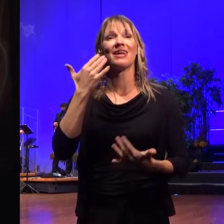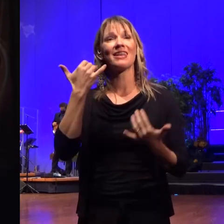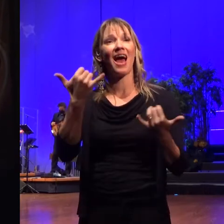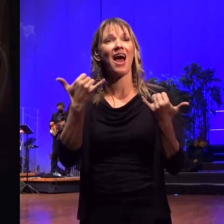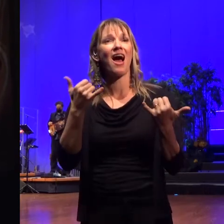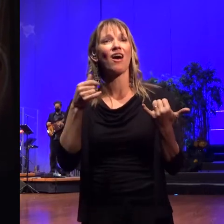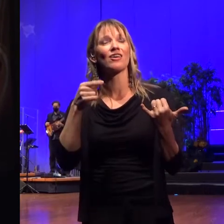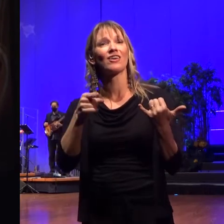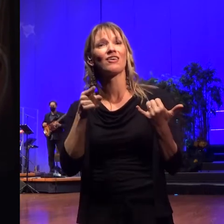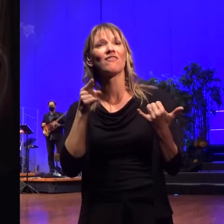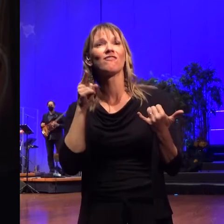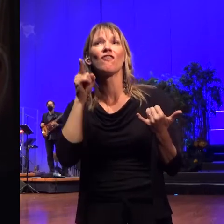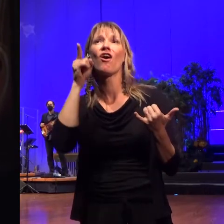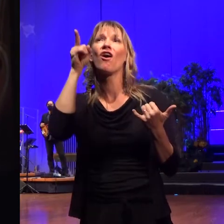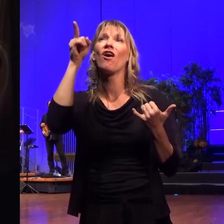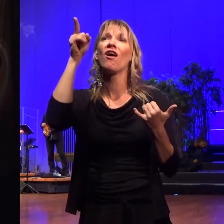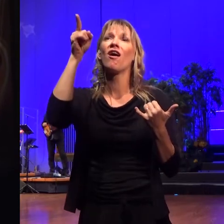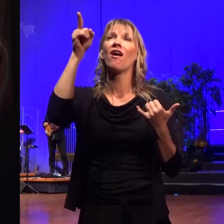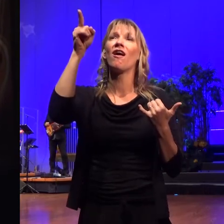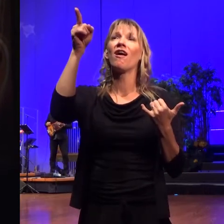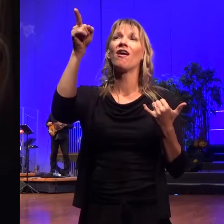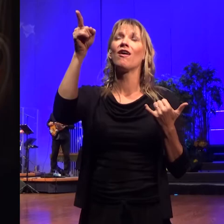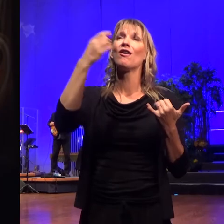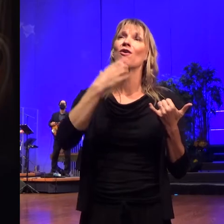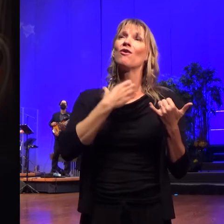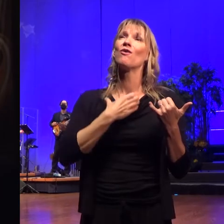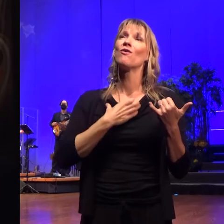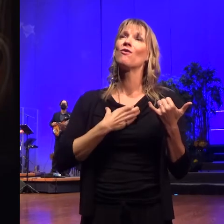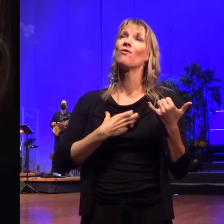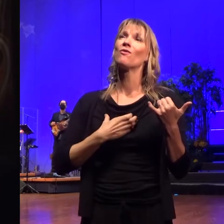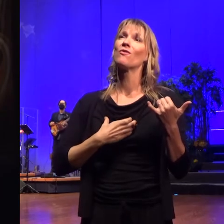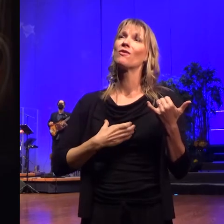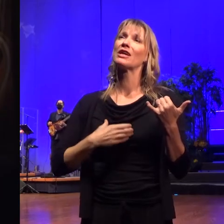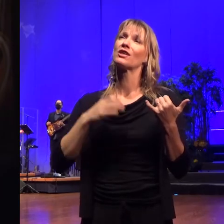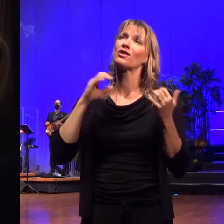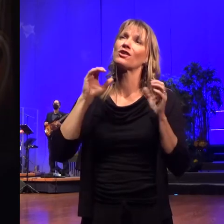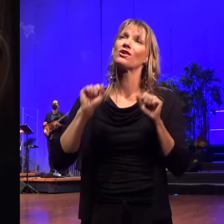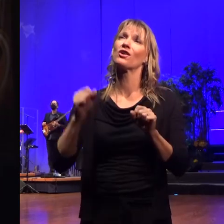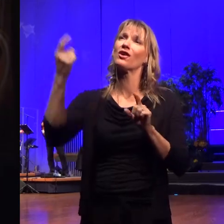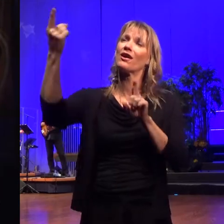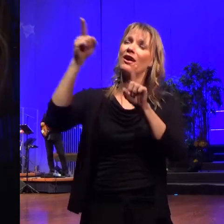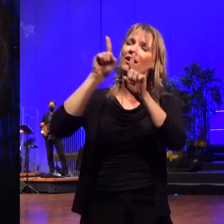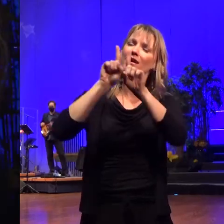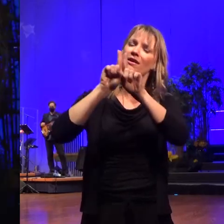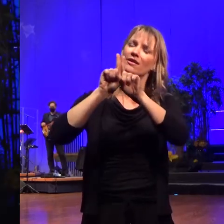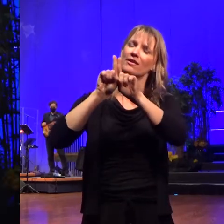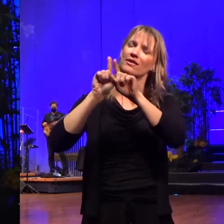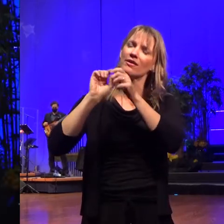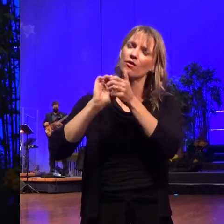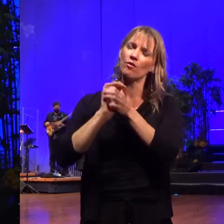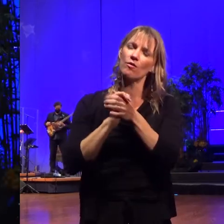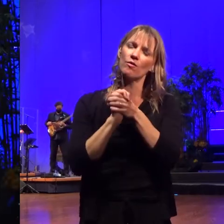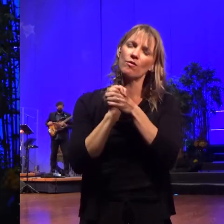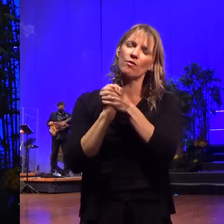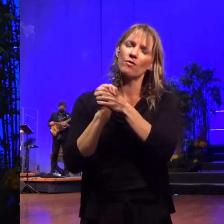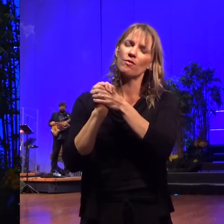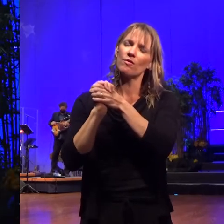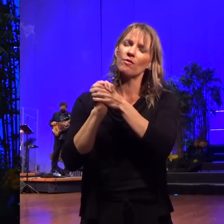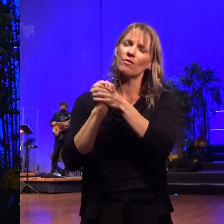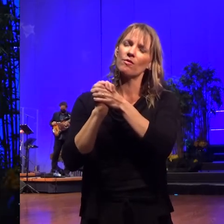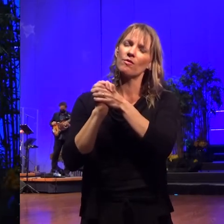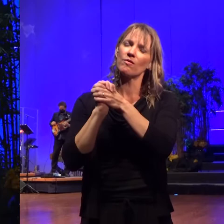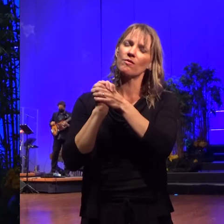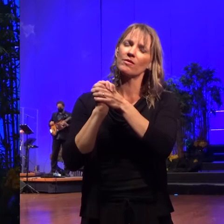far away, I wish that I could hold your hand.